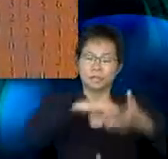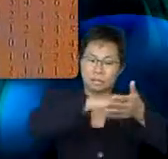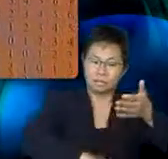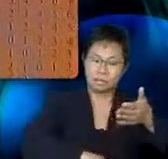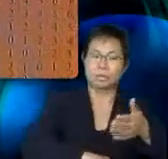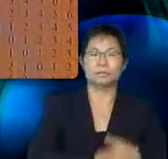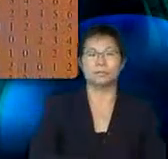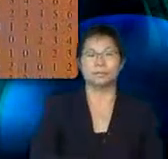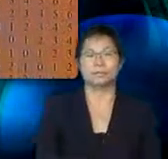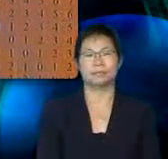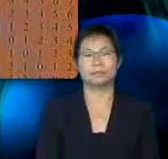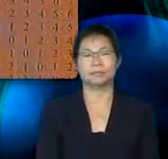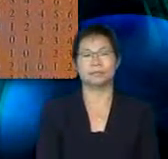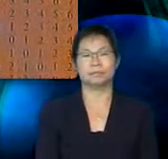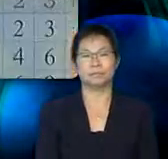Subtraction,